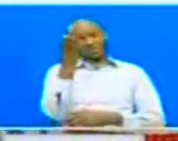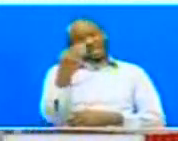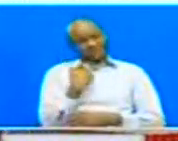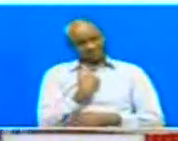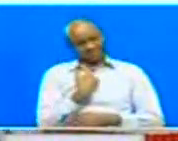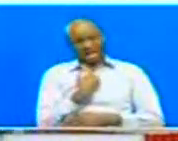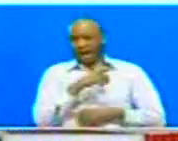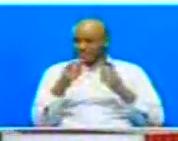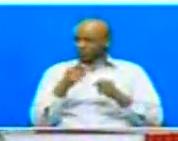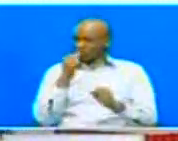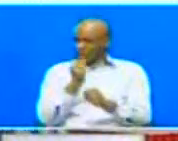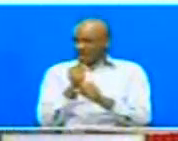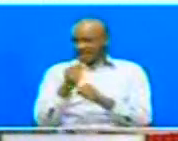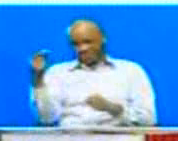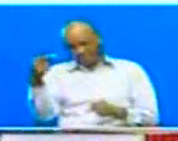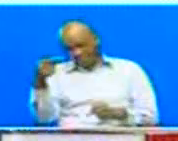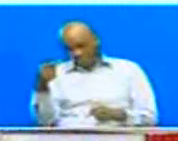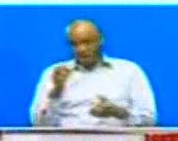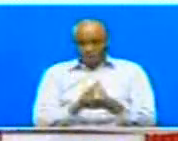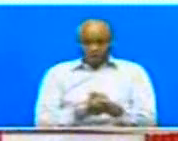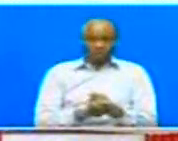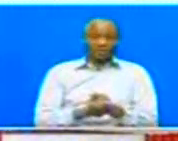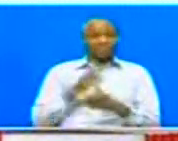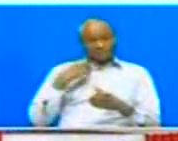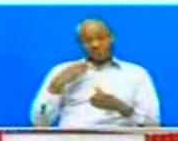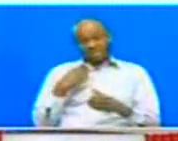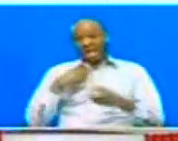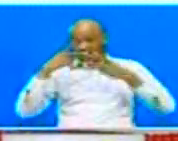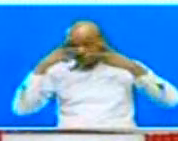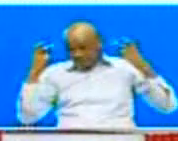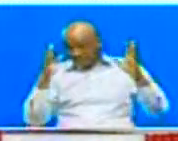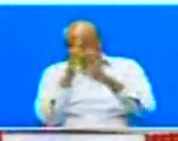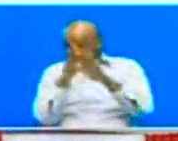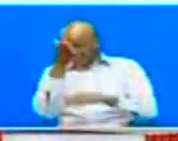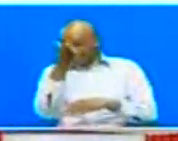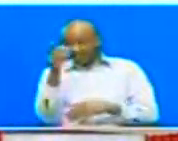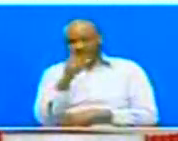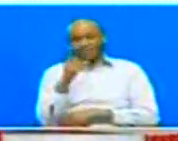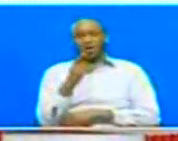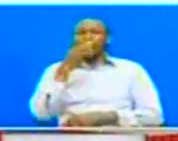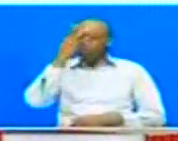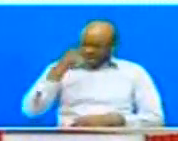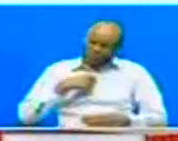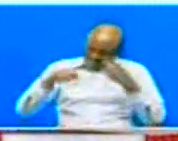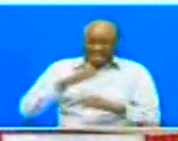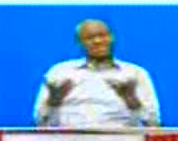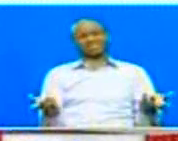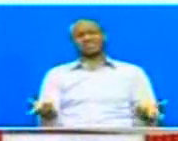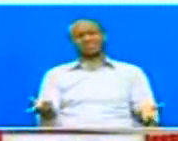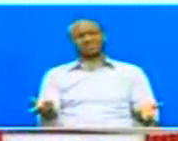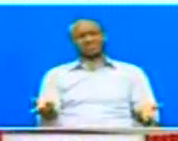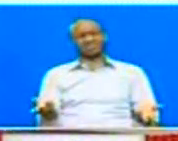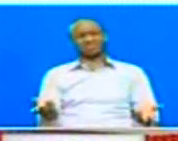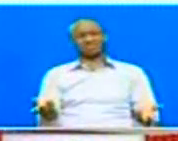about the operations, the incubation of Al-Shabaab and terrorist activities in the Dadaab, why can't we act on it?